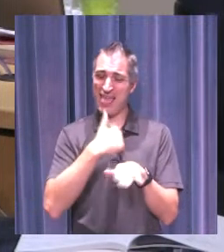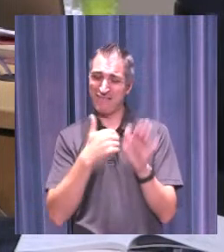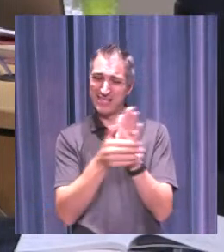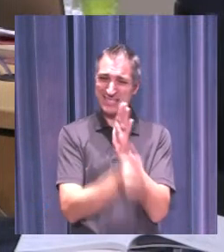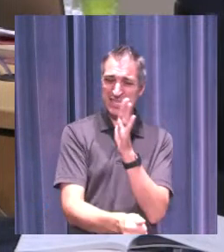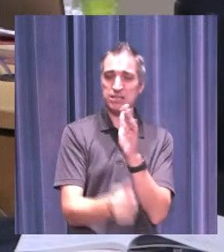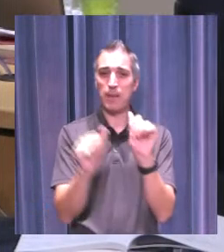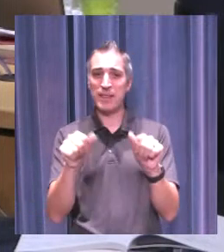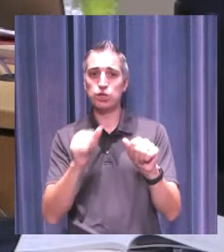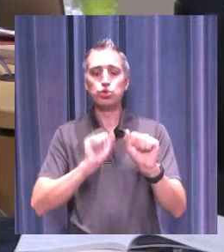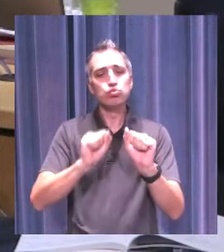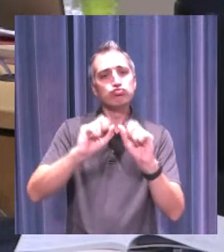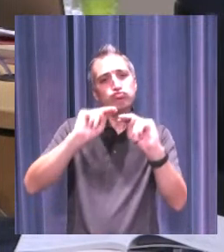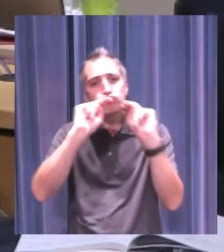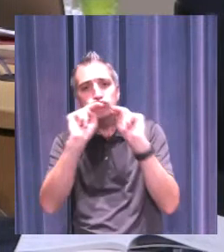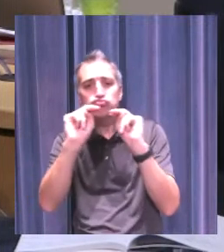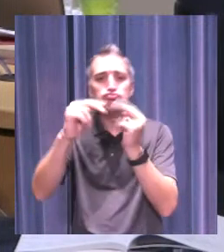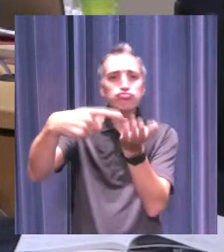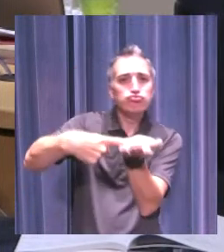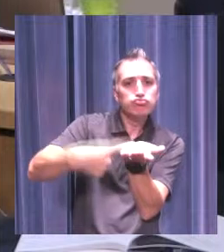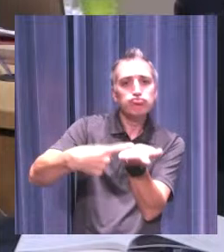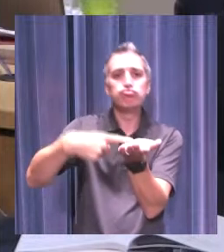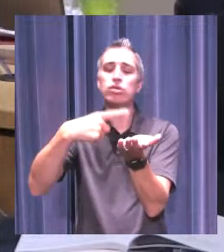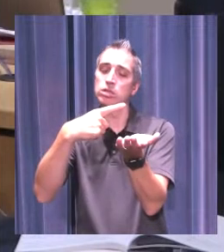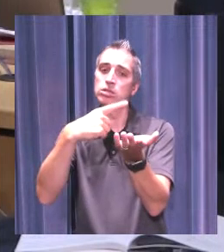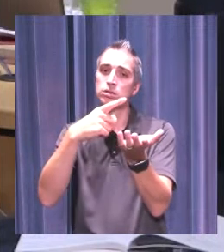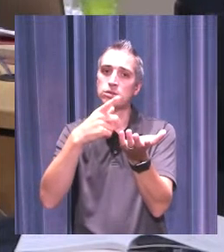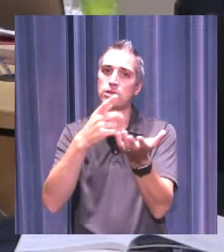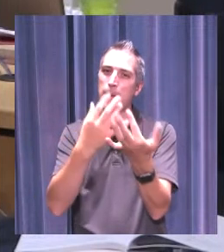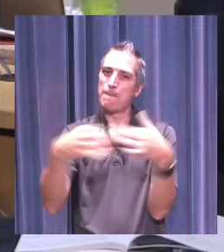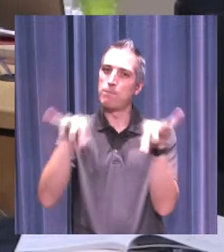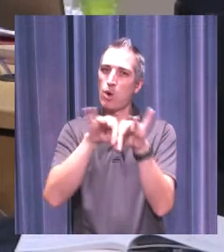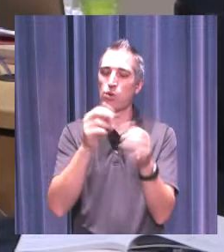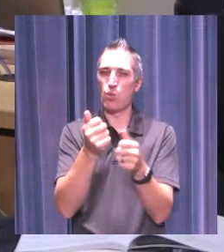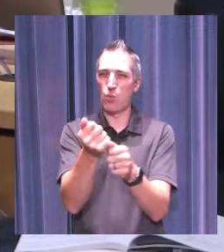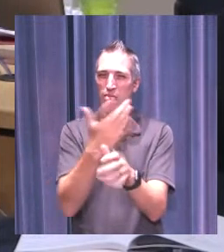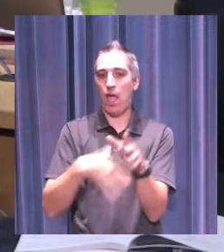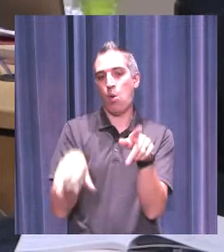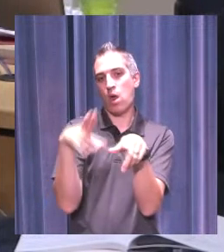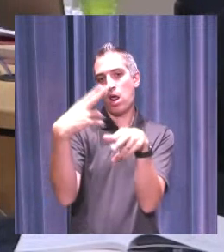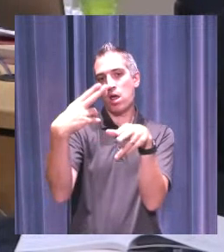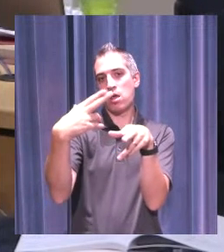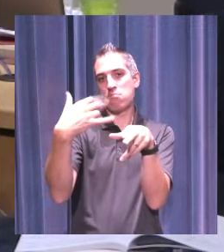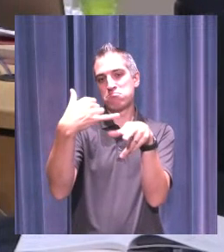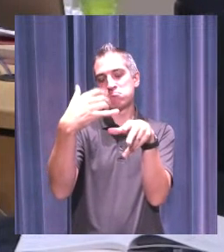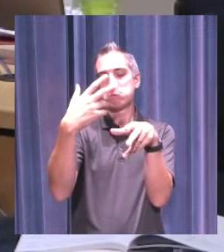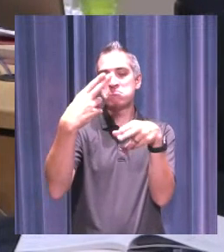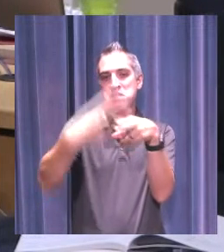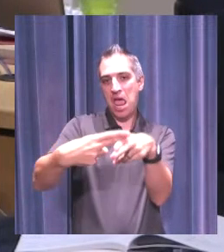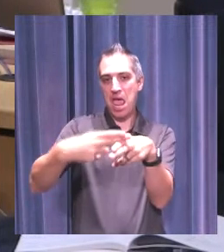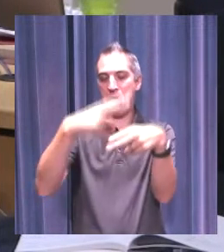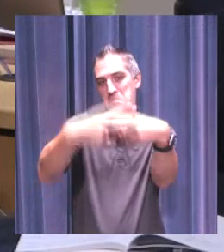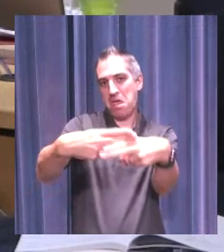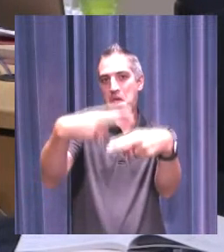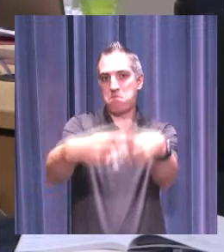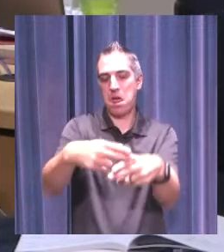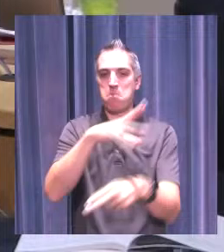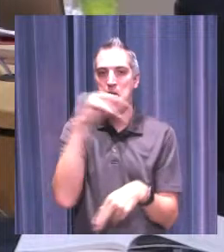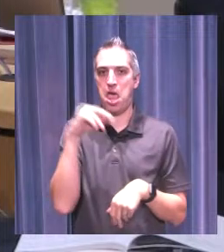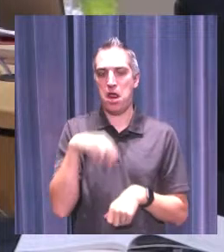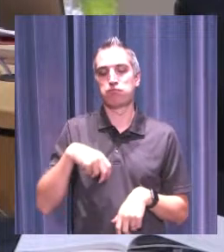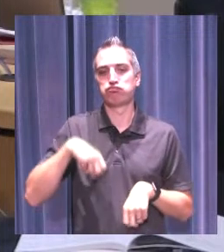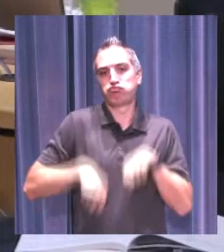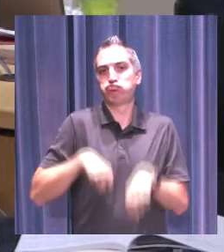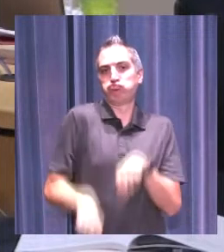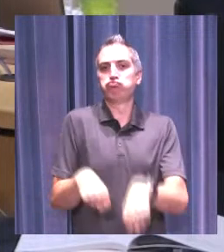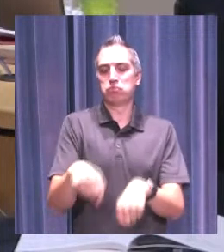negotiate, discuss, and decide on important matters without name-calling, accusing, and stopping out of a meeting because you didn't get your way.